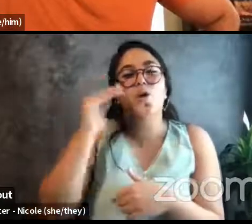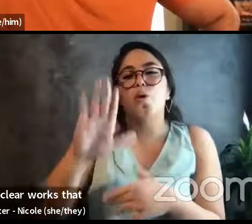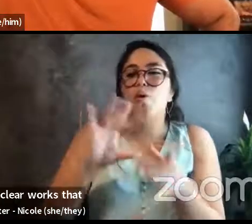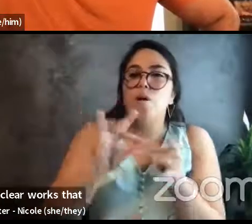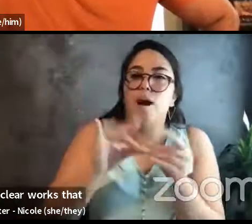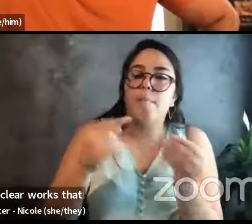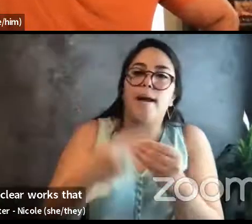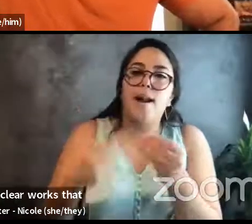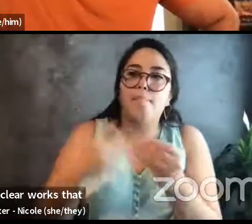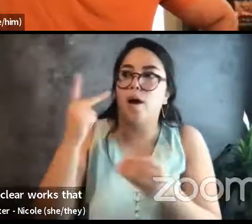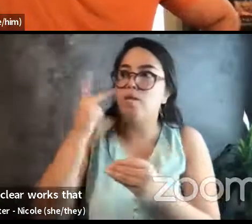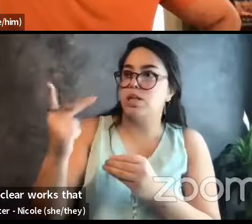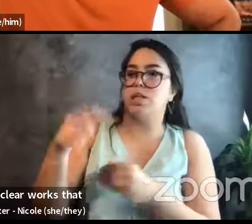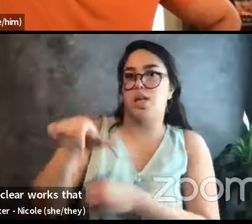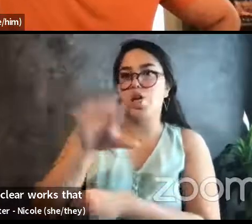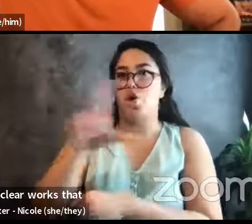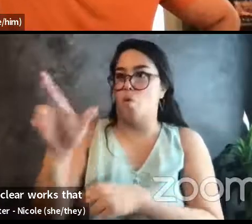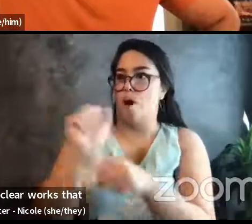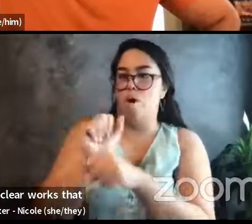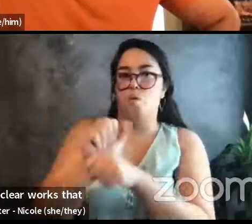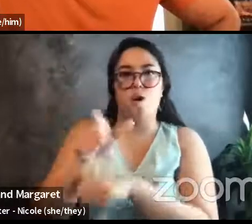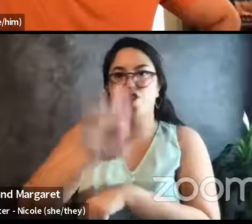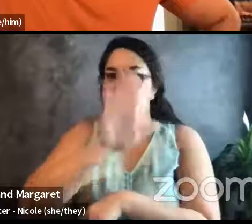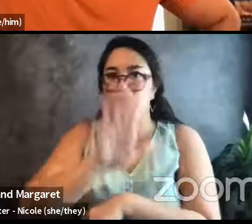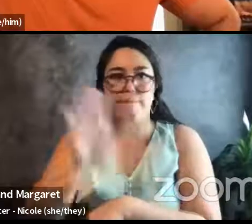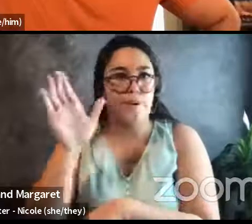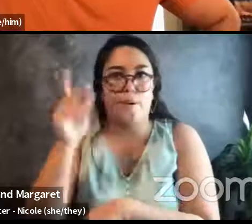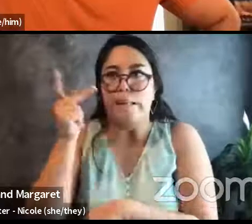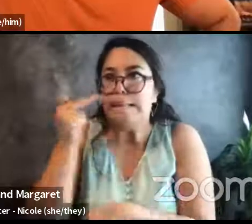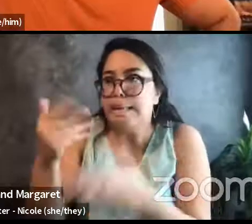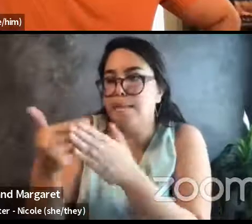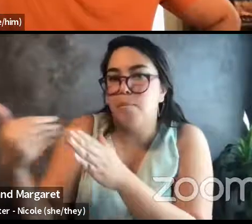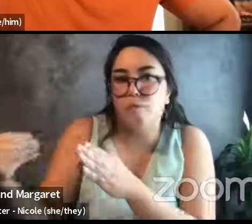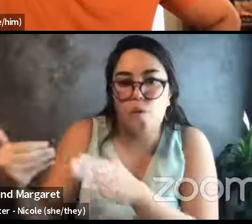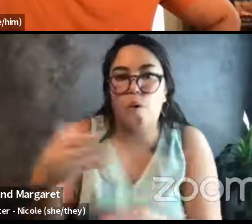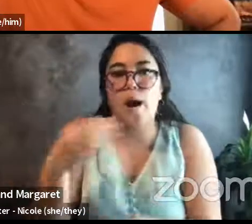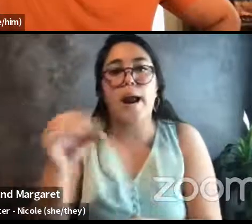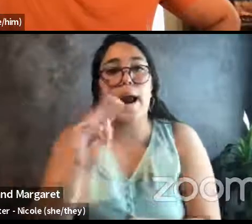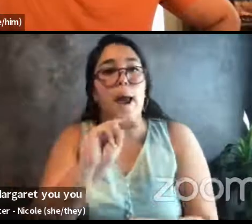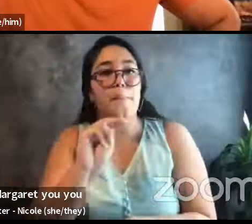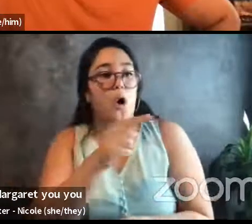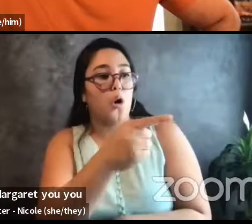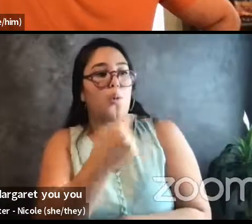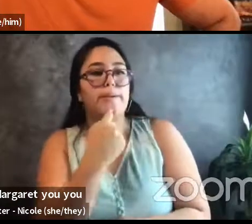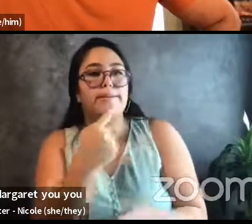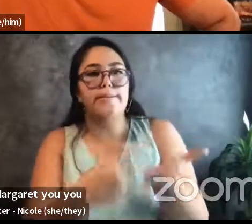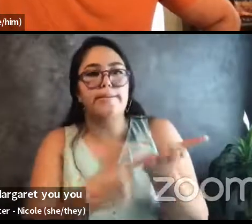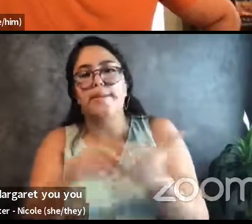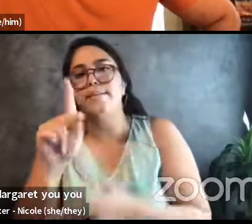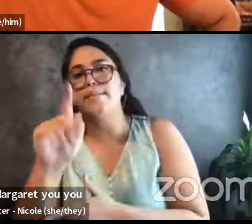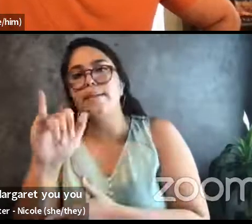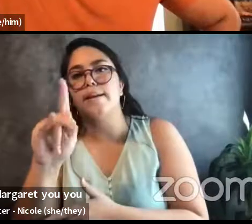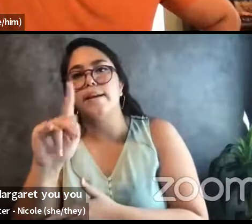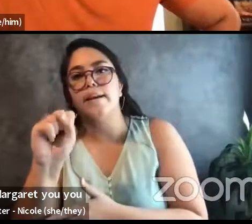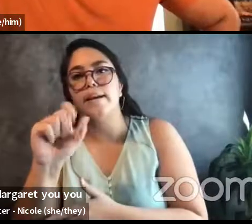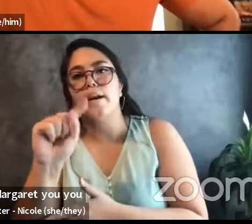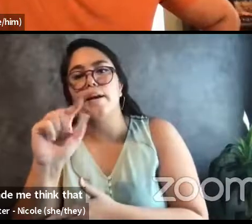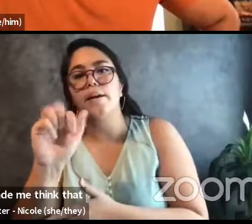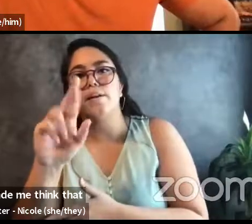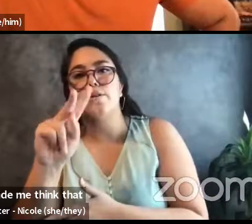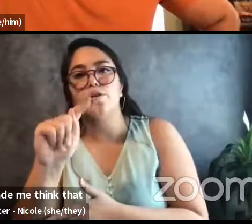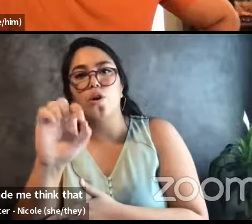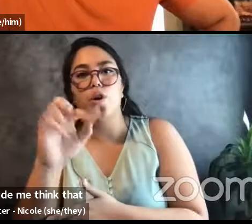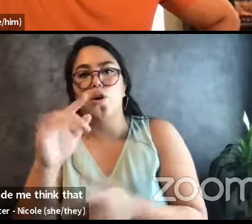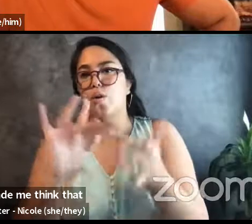hadn't heard about. And then, um, and Margaret, you, you were talking about, uh, Kickstarter just made me think that first we were, especially